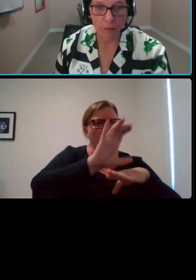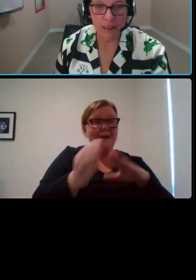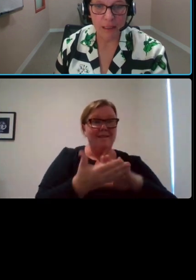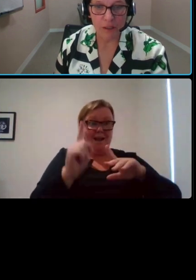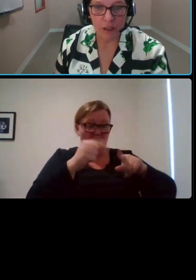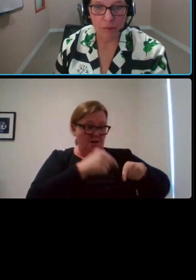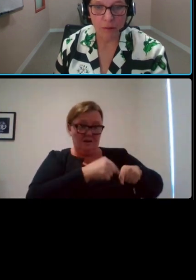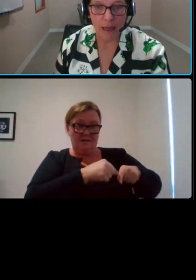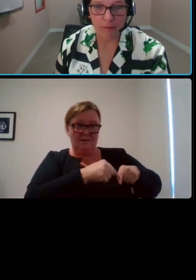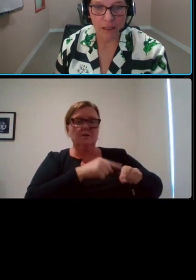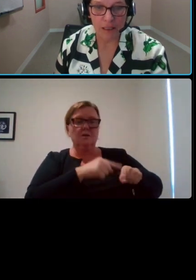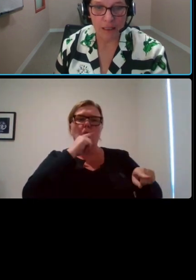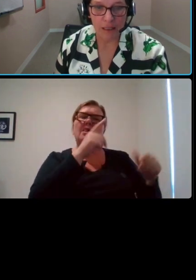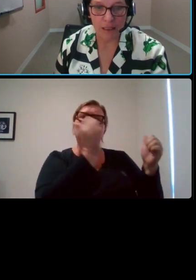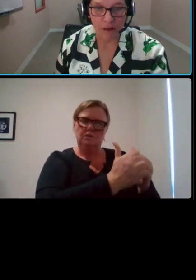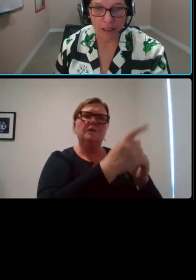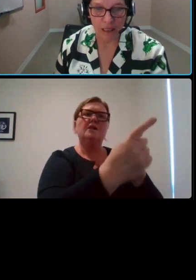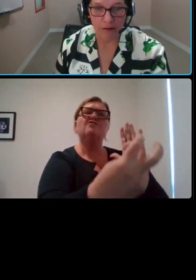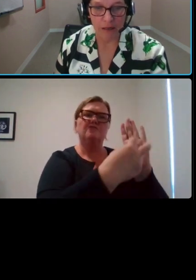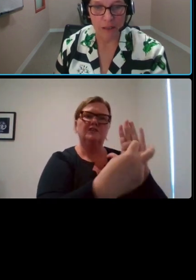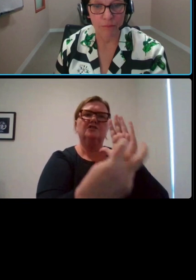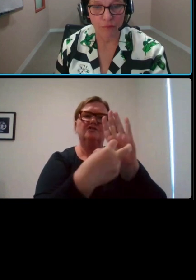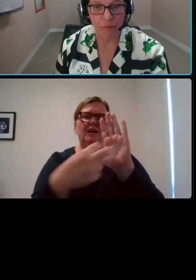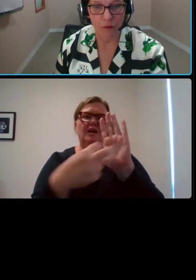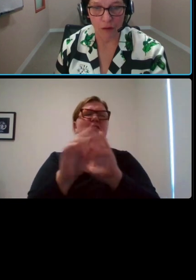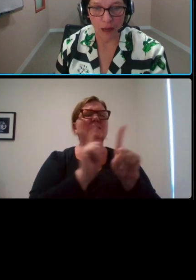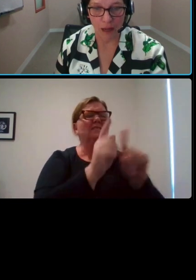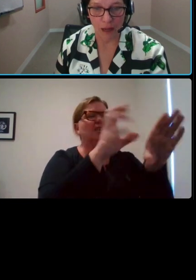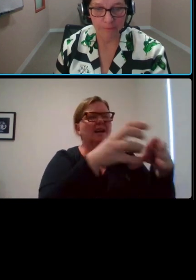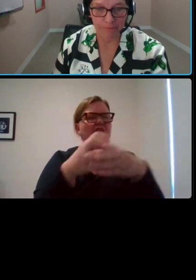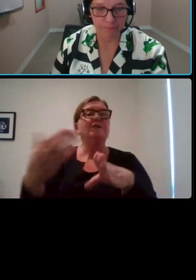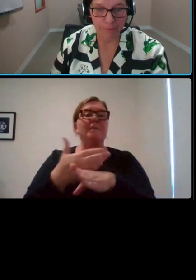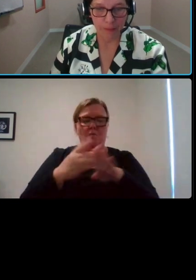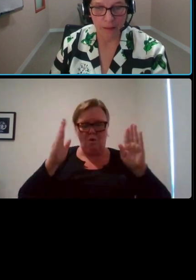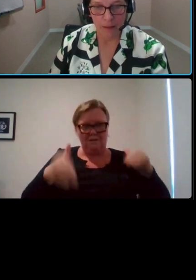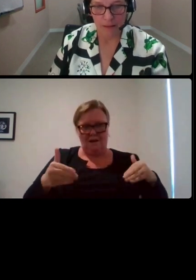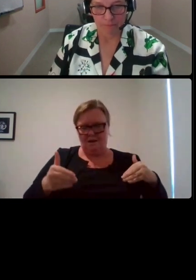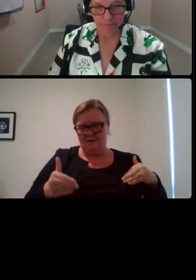scheme, will be considered suitable and registered into registration categories before go live.